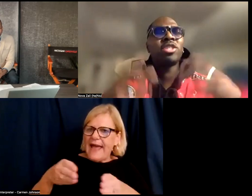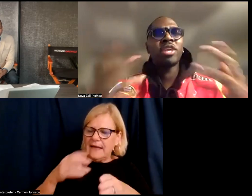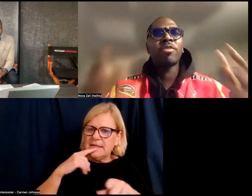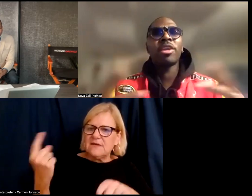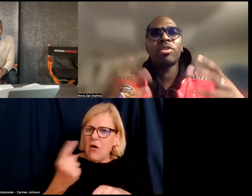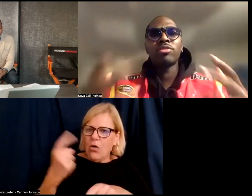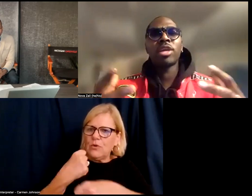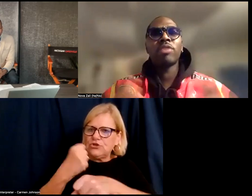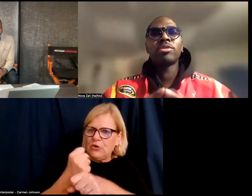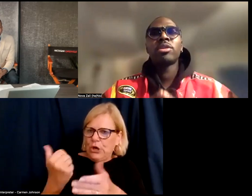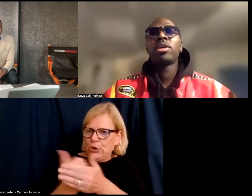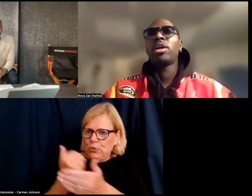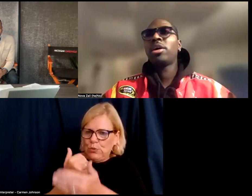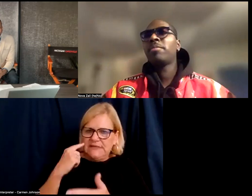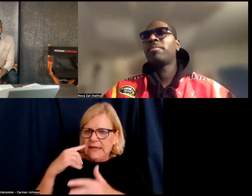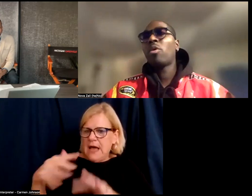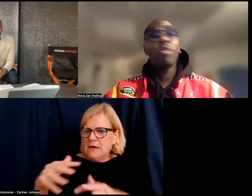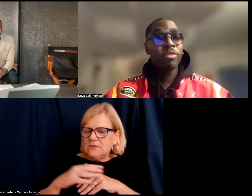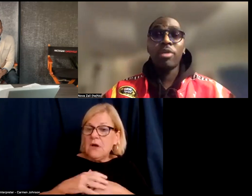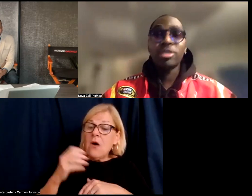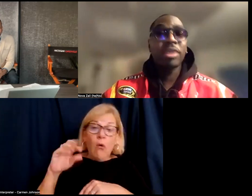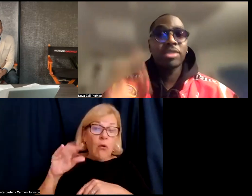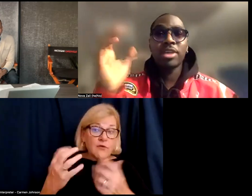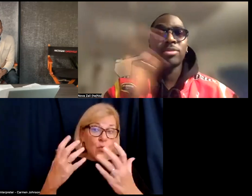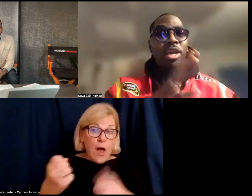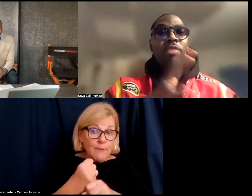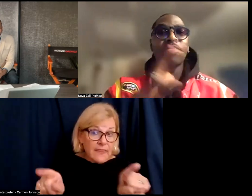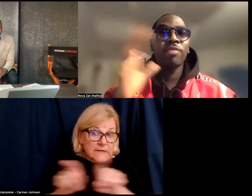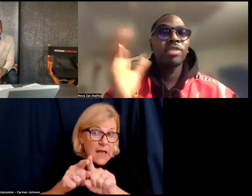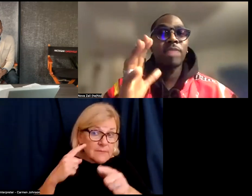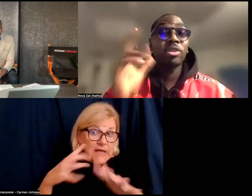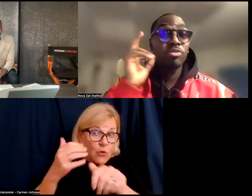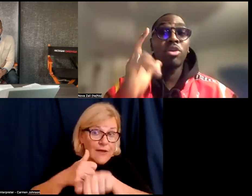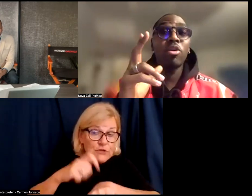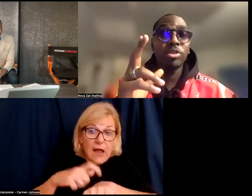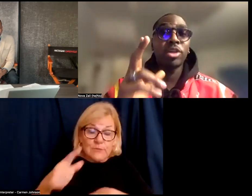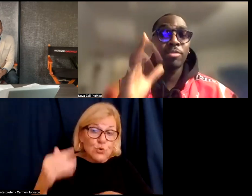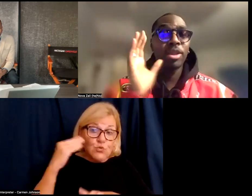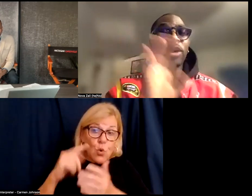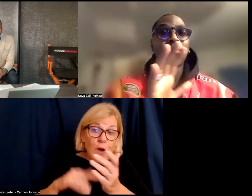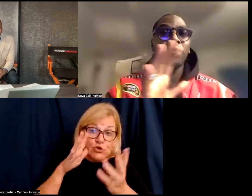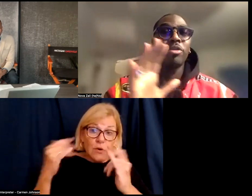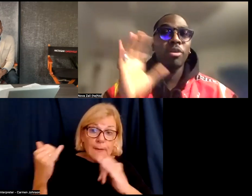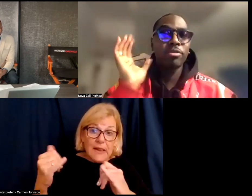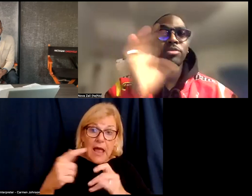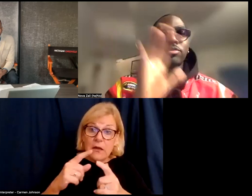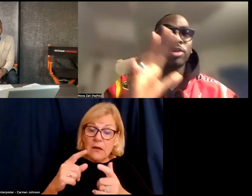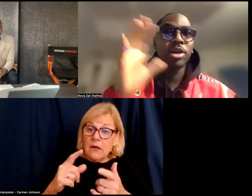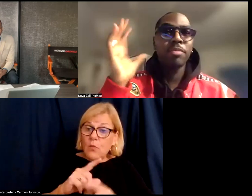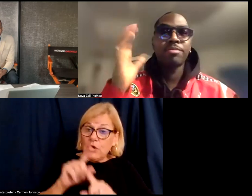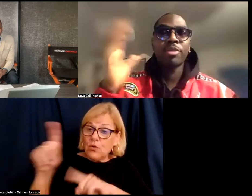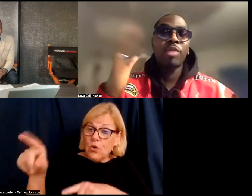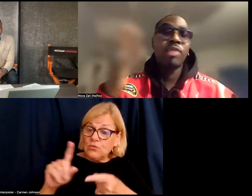always generating new sounds. Or if you wanted to make the same sound every time so that you know what you're going to play when you go